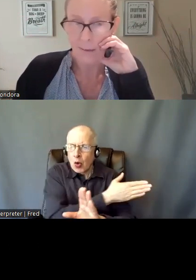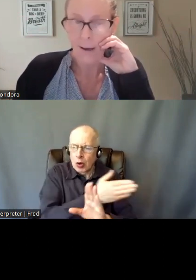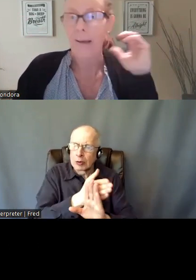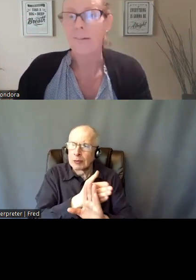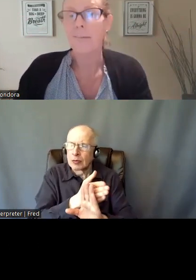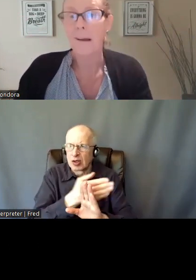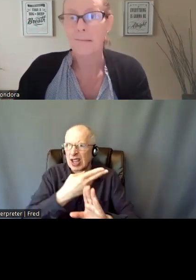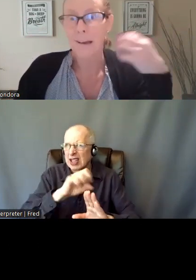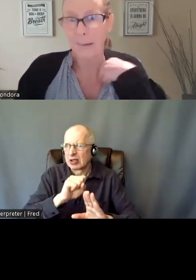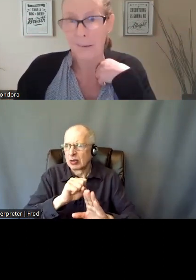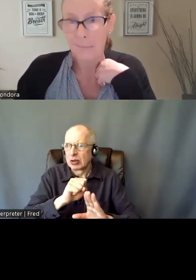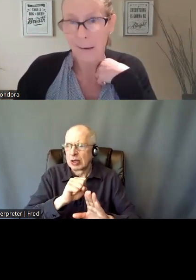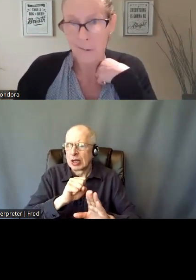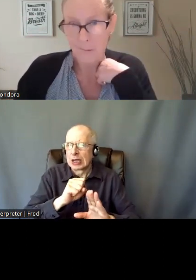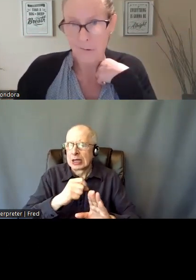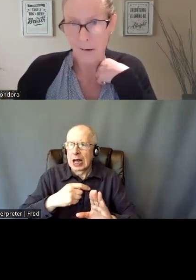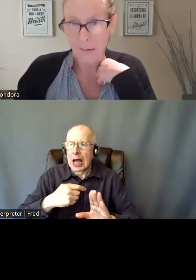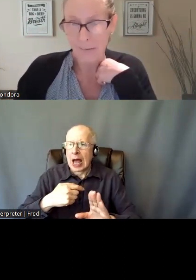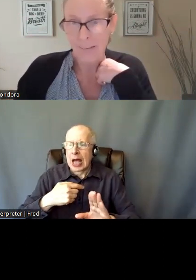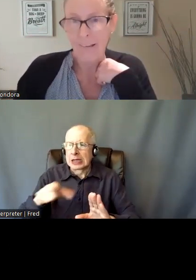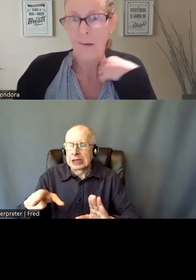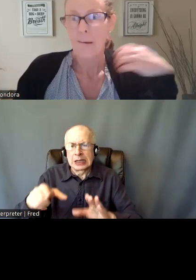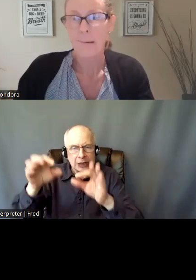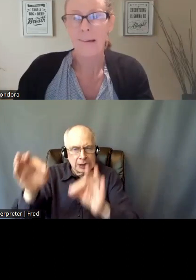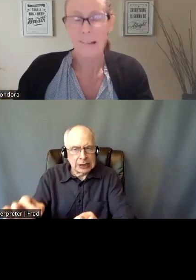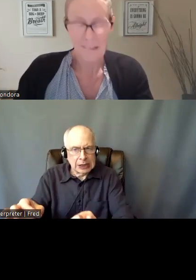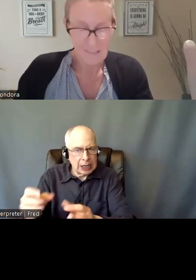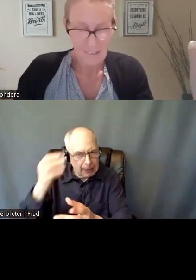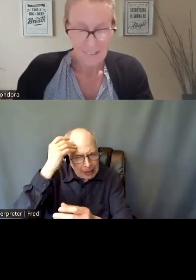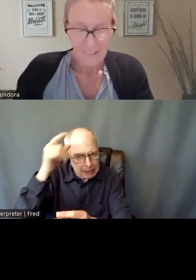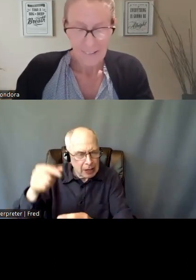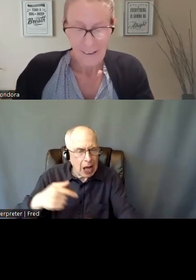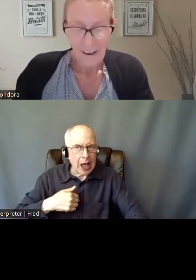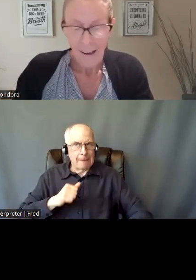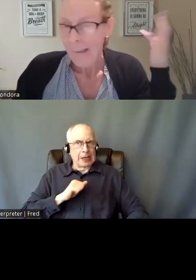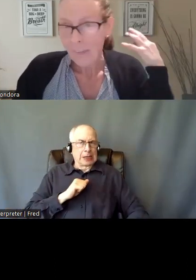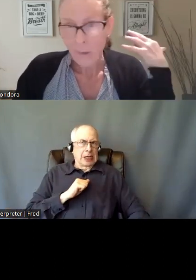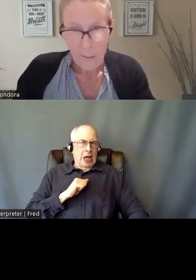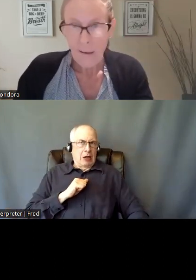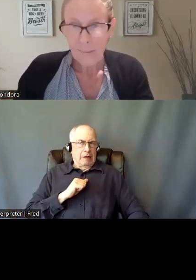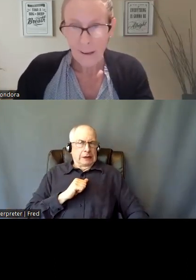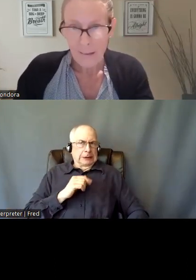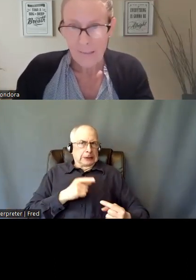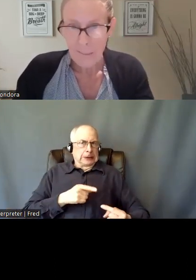decision, I found that I was having my own struggles, because I had thought about the